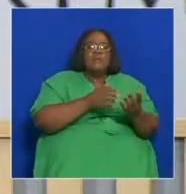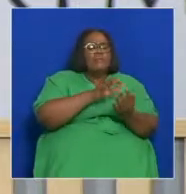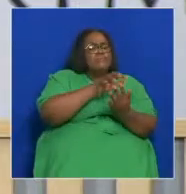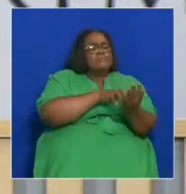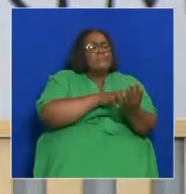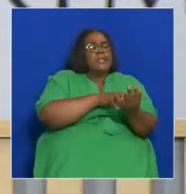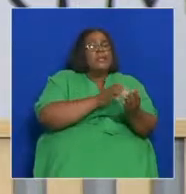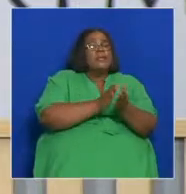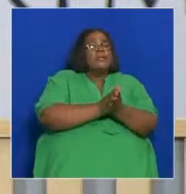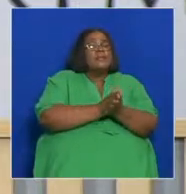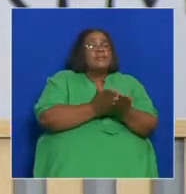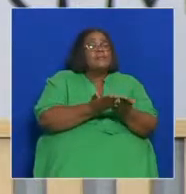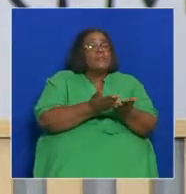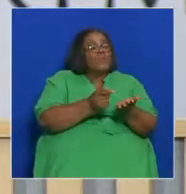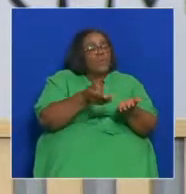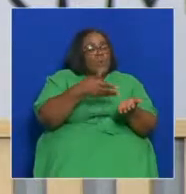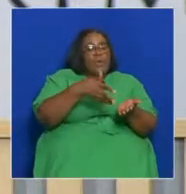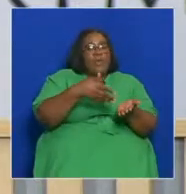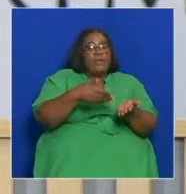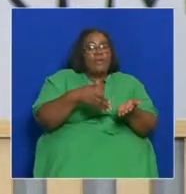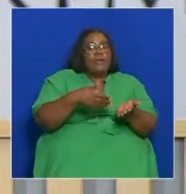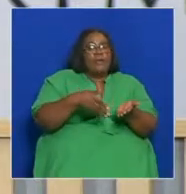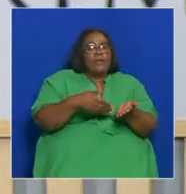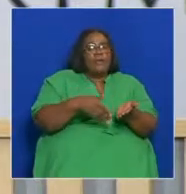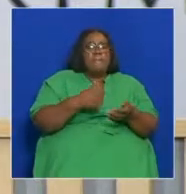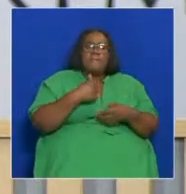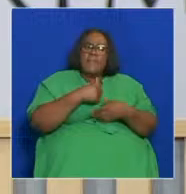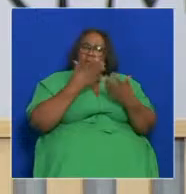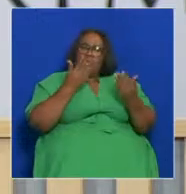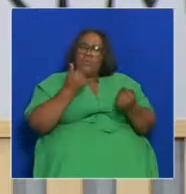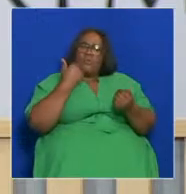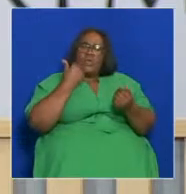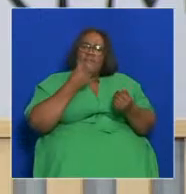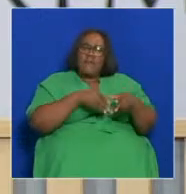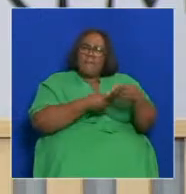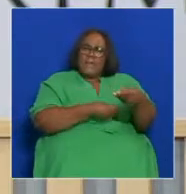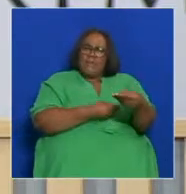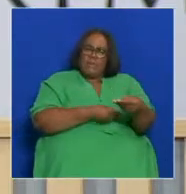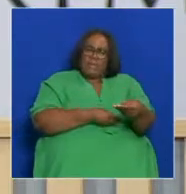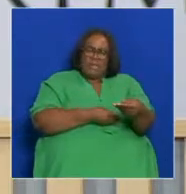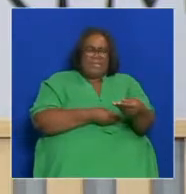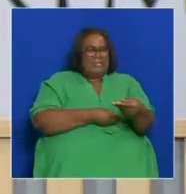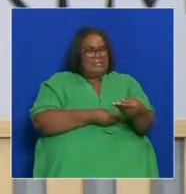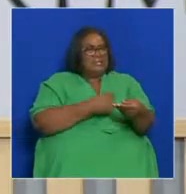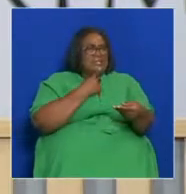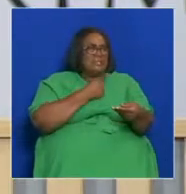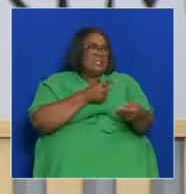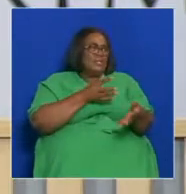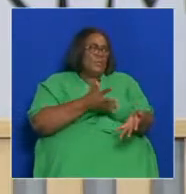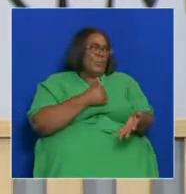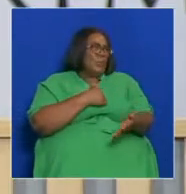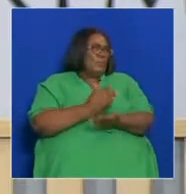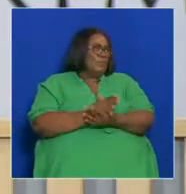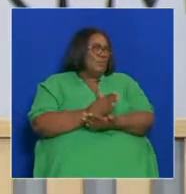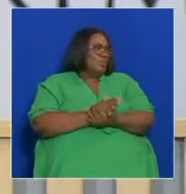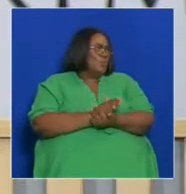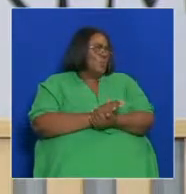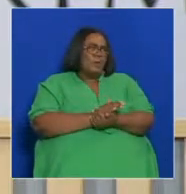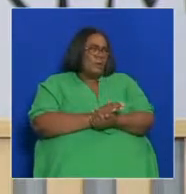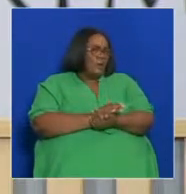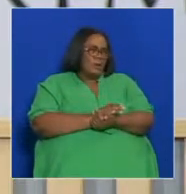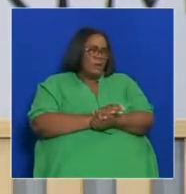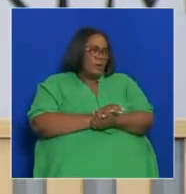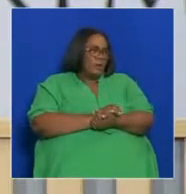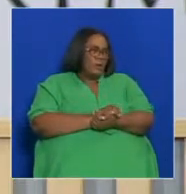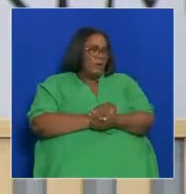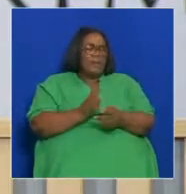I'm not sure if we record it like that in the manual. I must be honest. I'm not sure if we do that. I think the